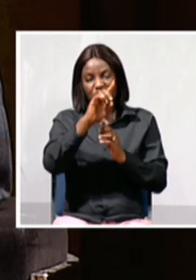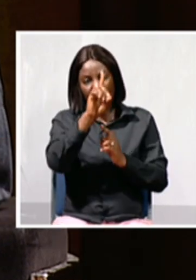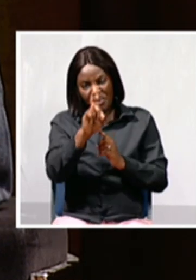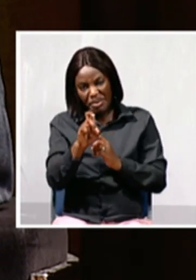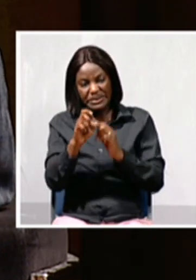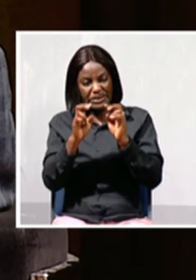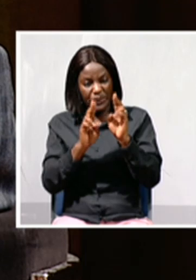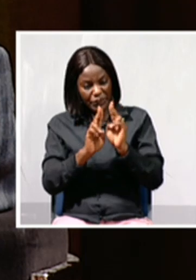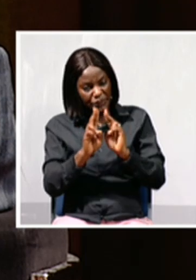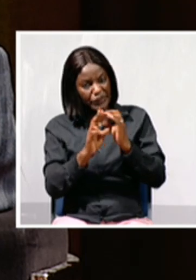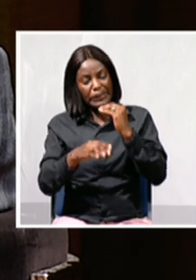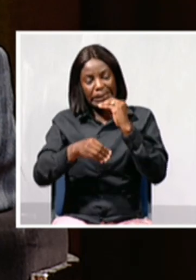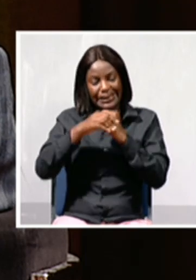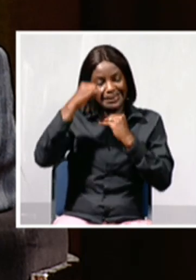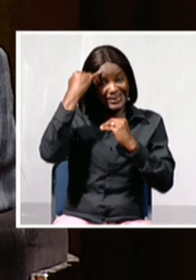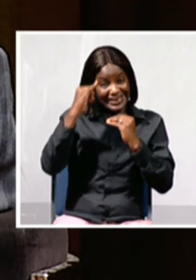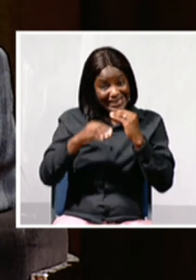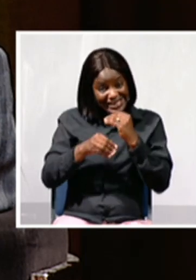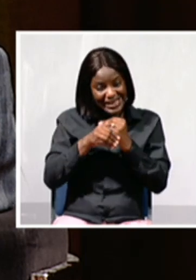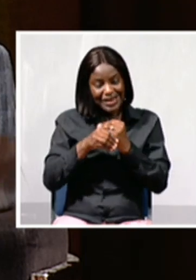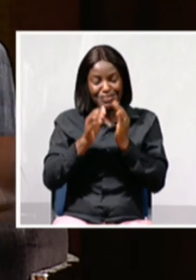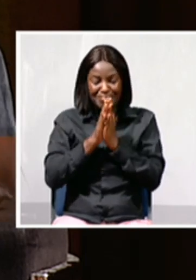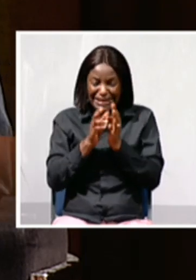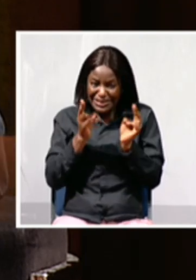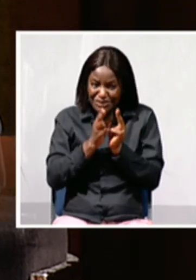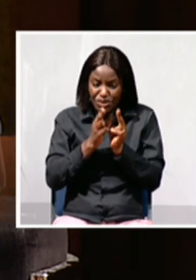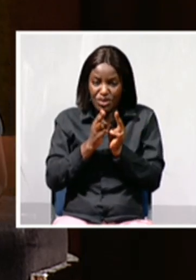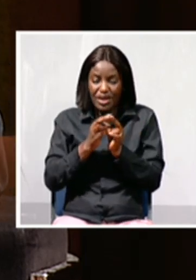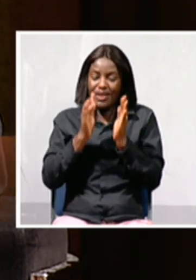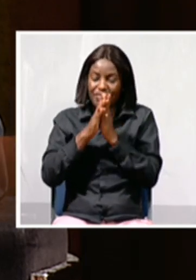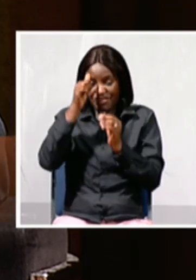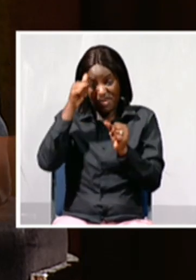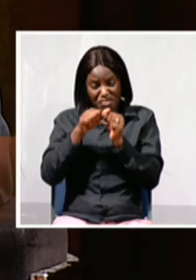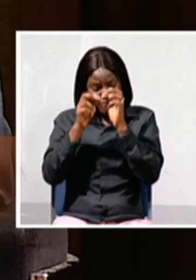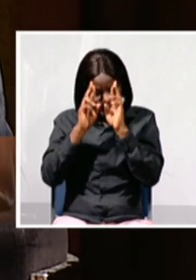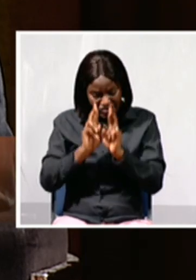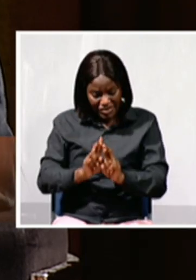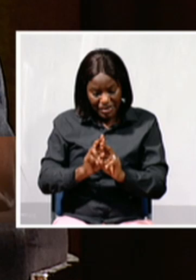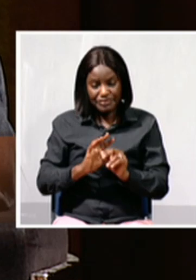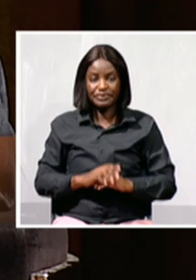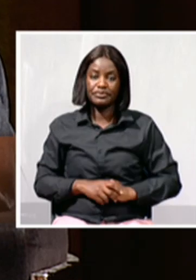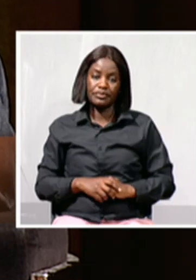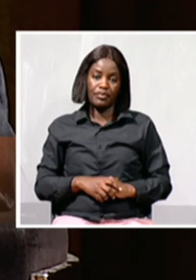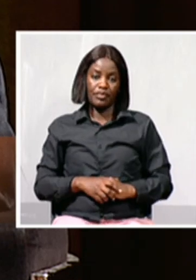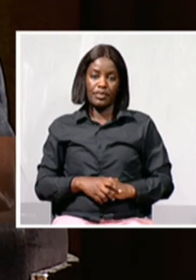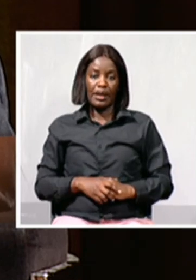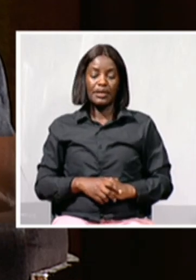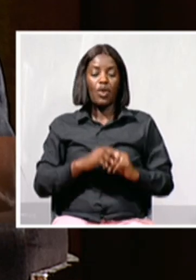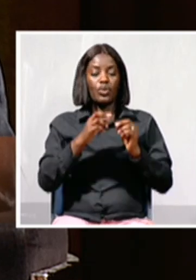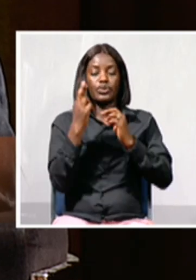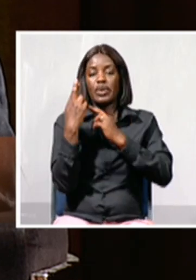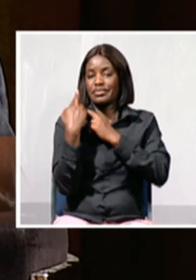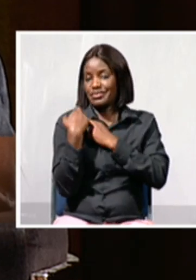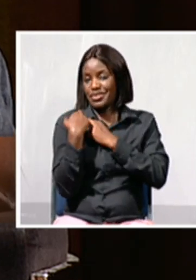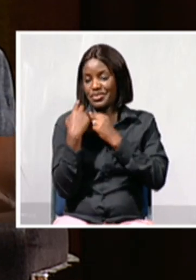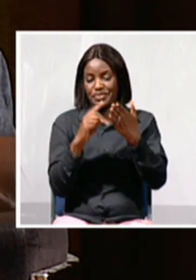your interventions brief, to the point, and always respectful. So speaking about the responsibility to vote, is it your